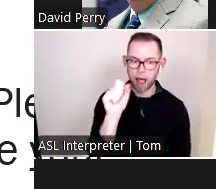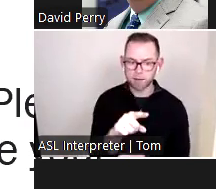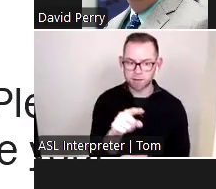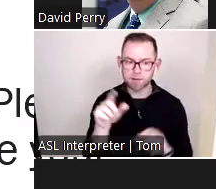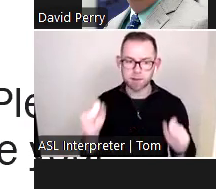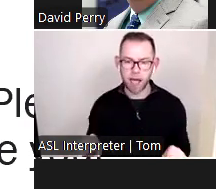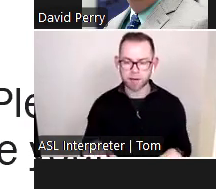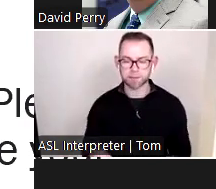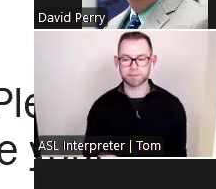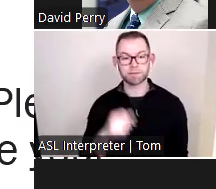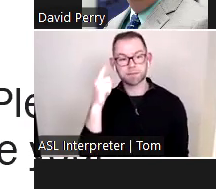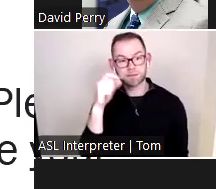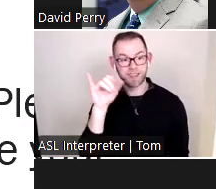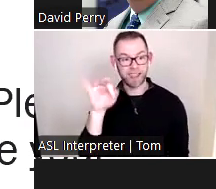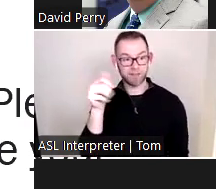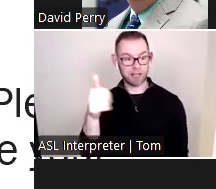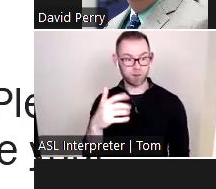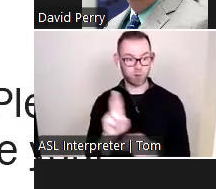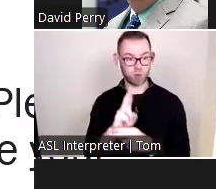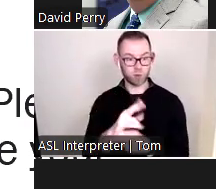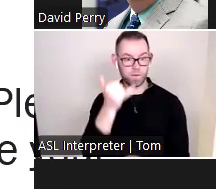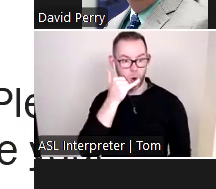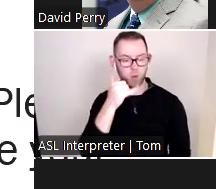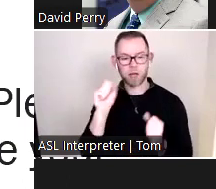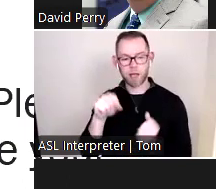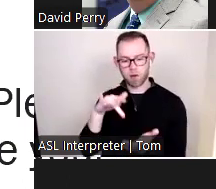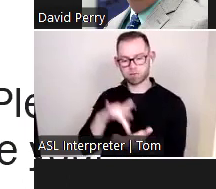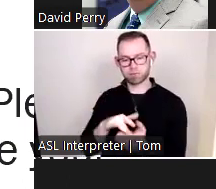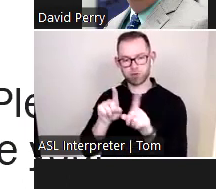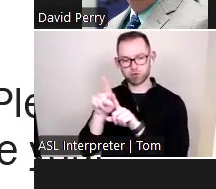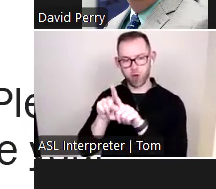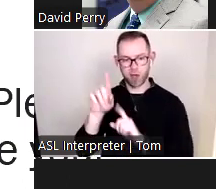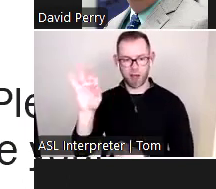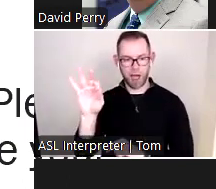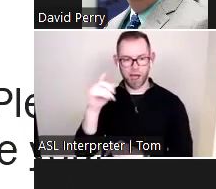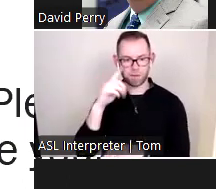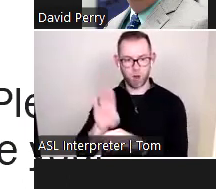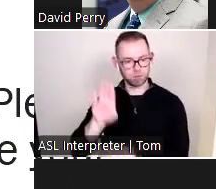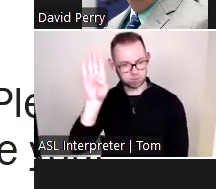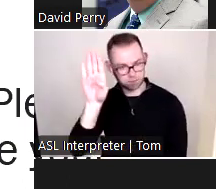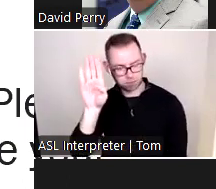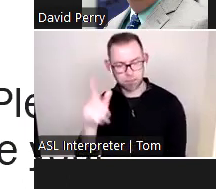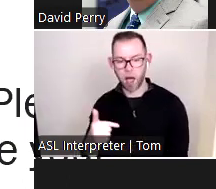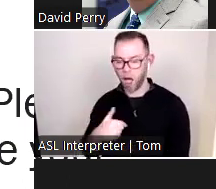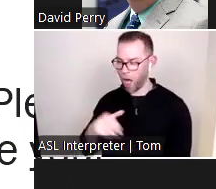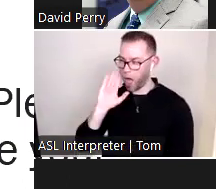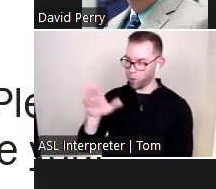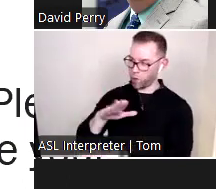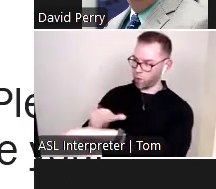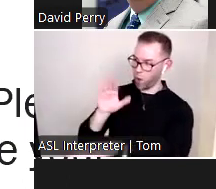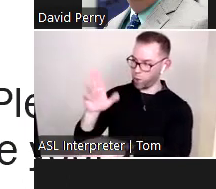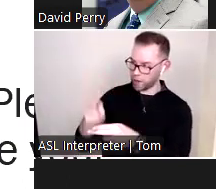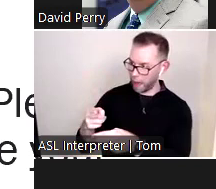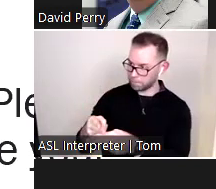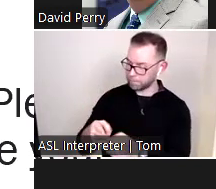If you are calling in, you can use *9 to dial and raise your hand. I will call on your name or telephone number and let you know